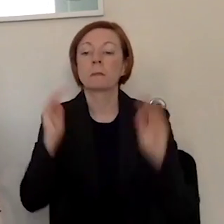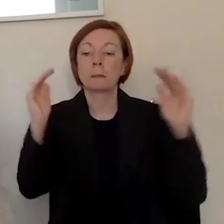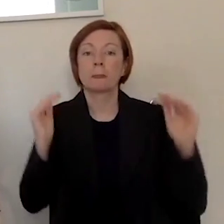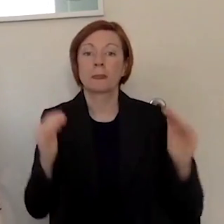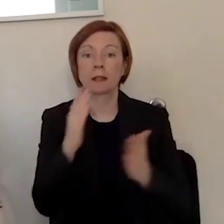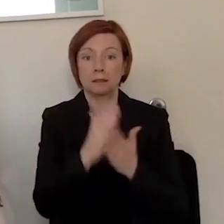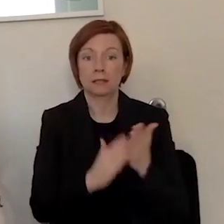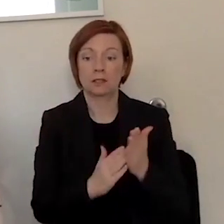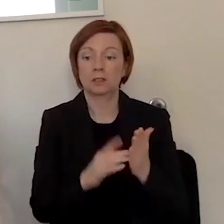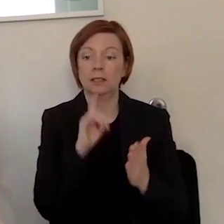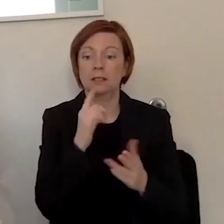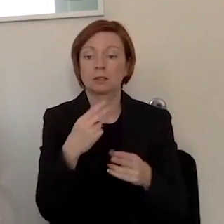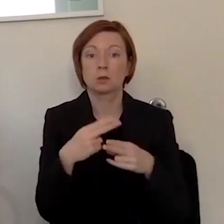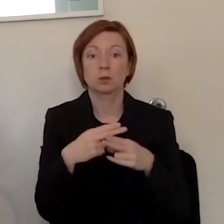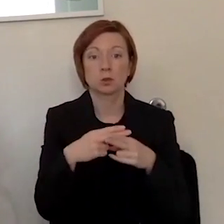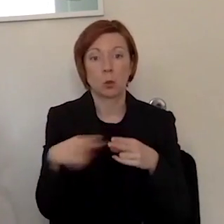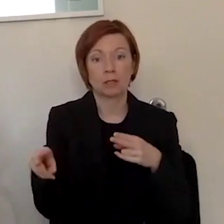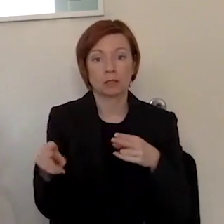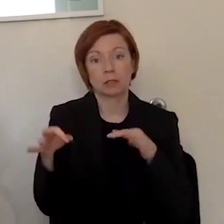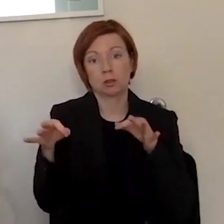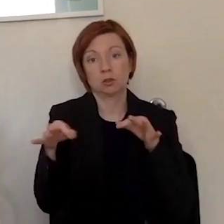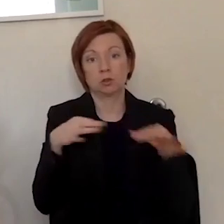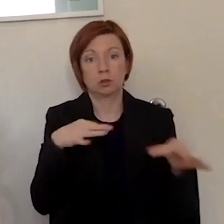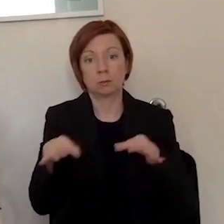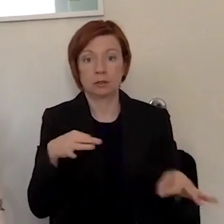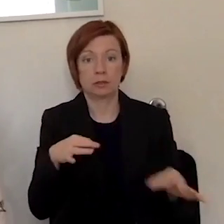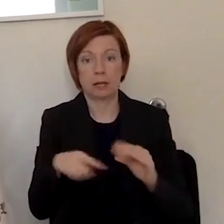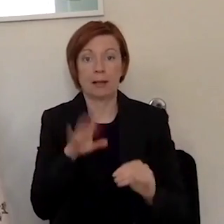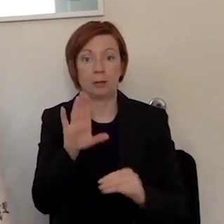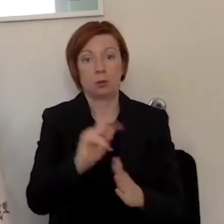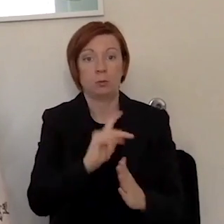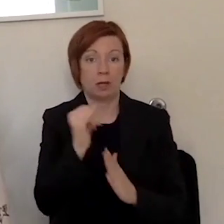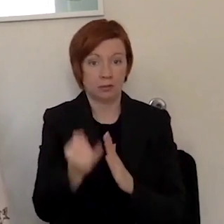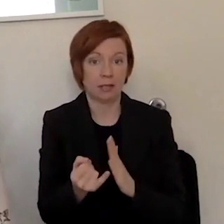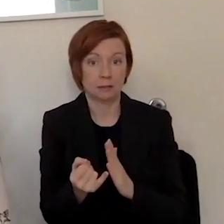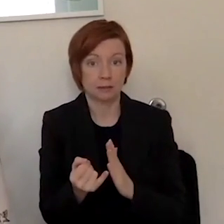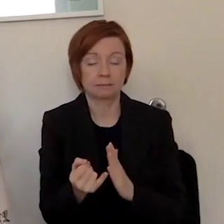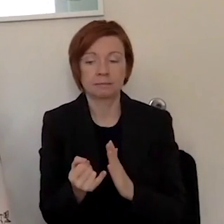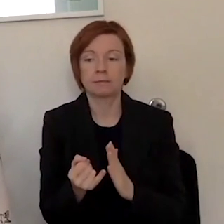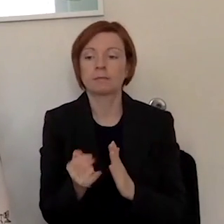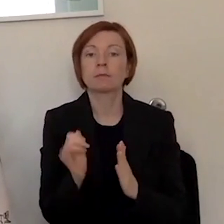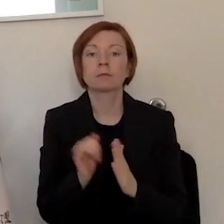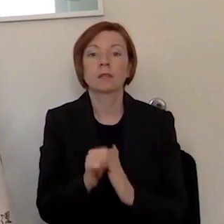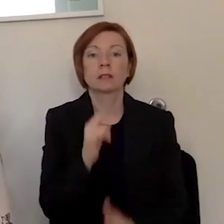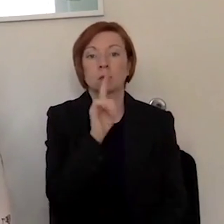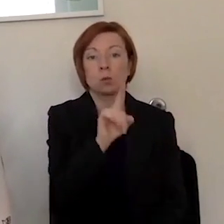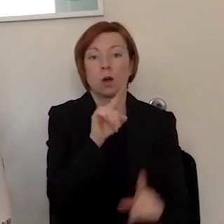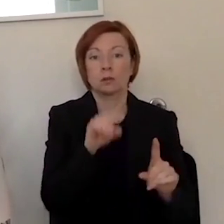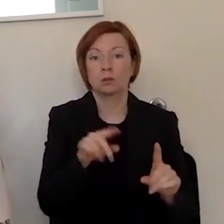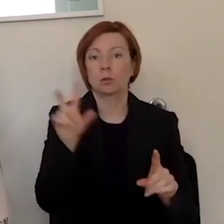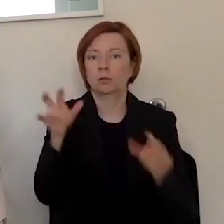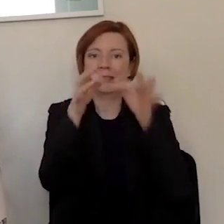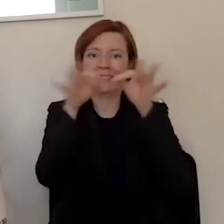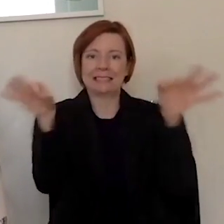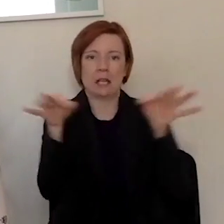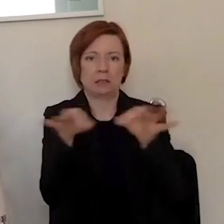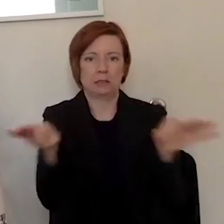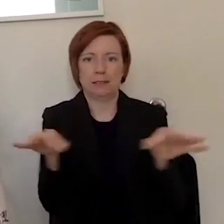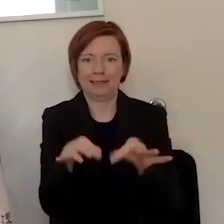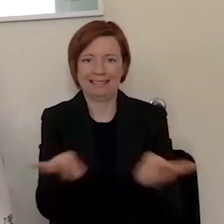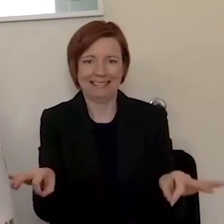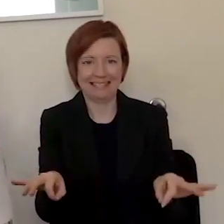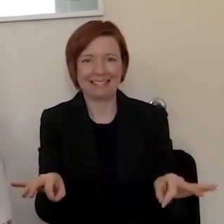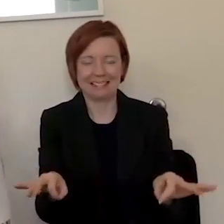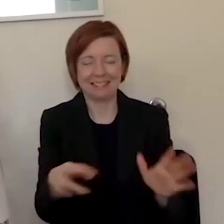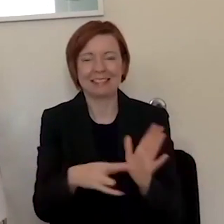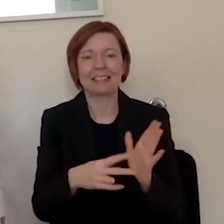The next section is the short description of your project. This is 1 to 3 sentences that